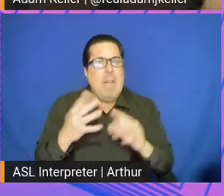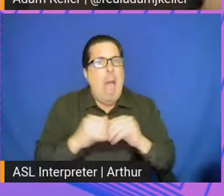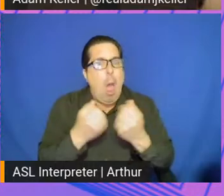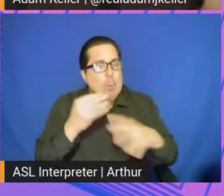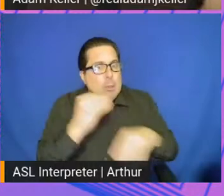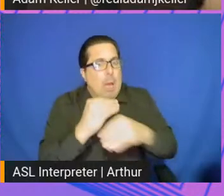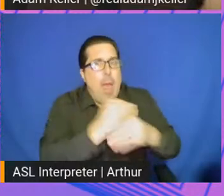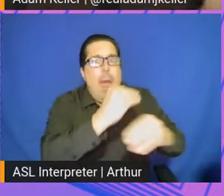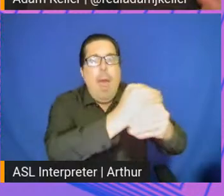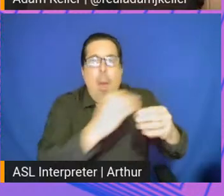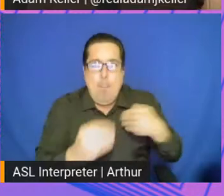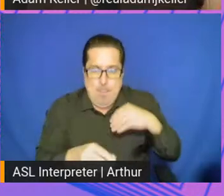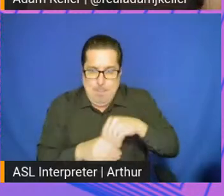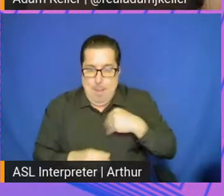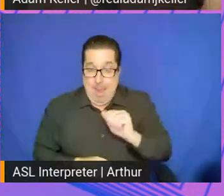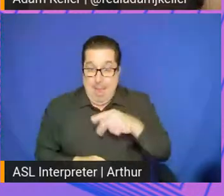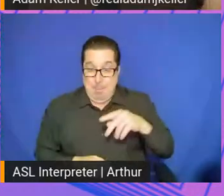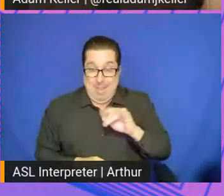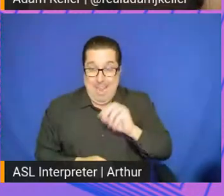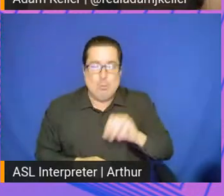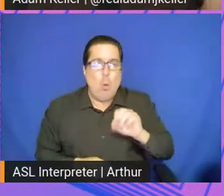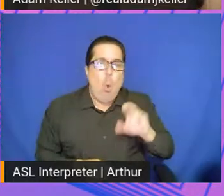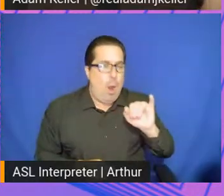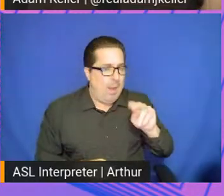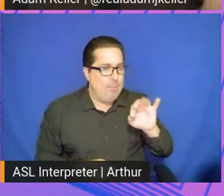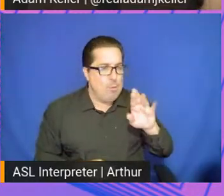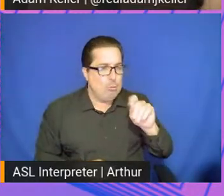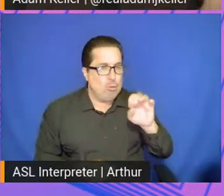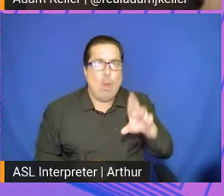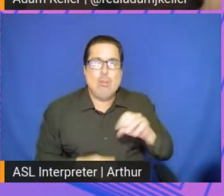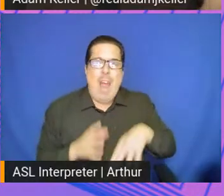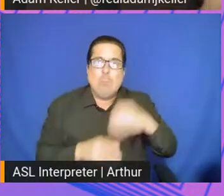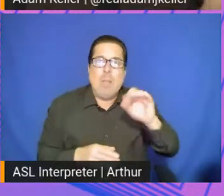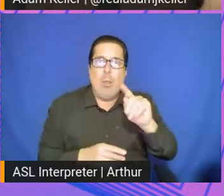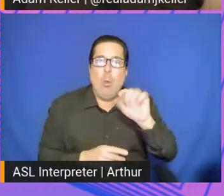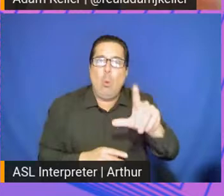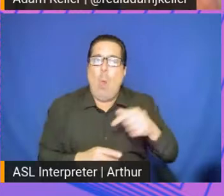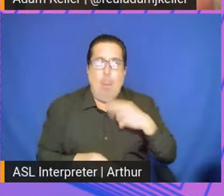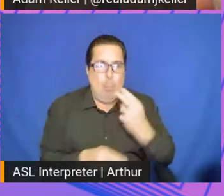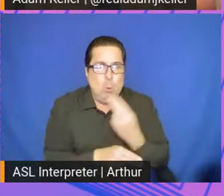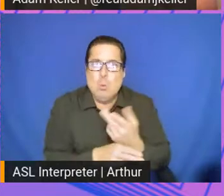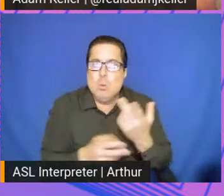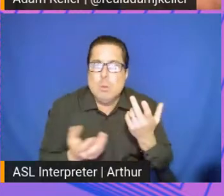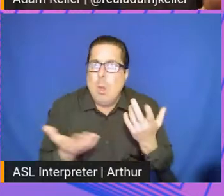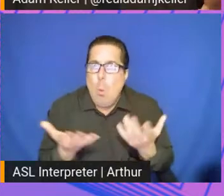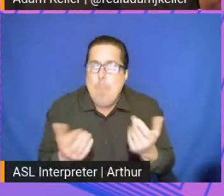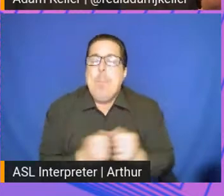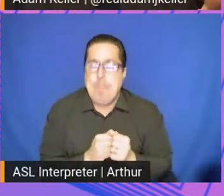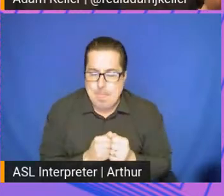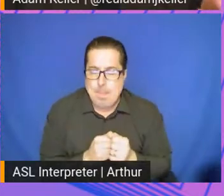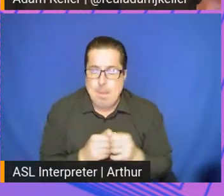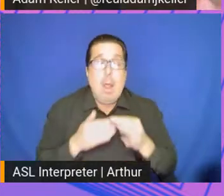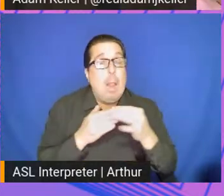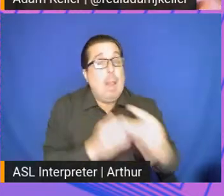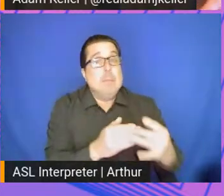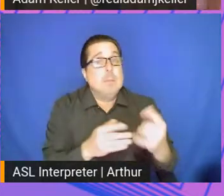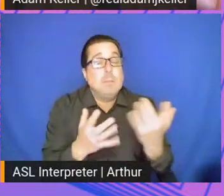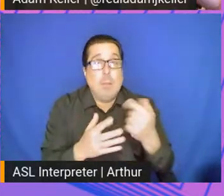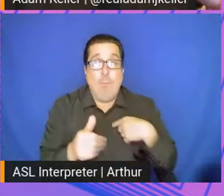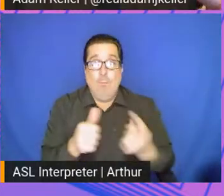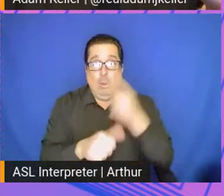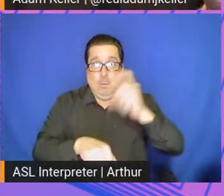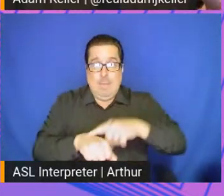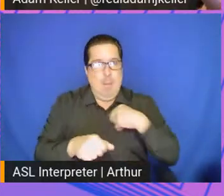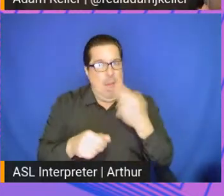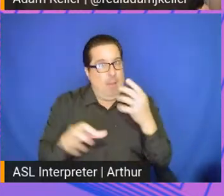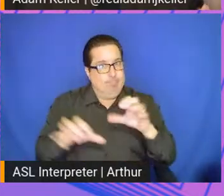infrastructure outside of the tool that I'm using? So now that leads to the first time I've ever done this, but